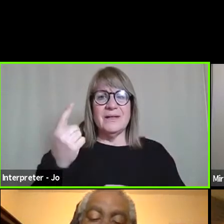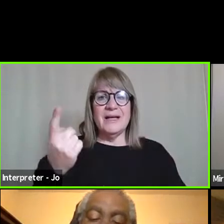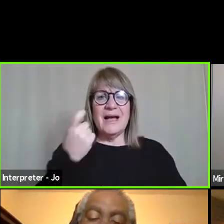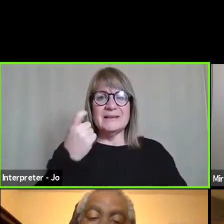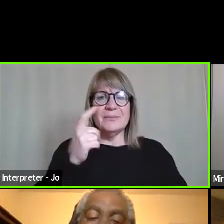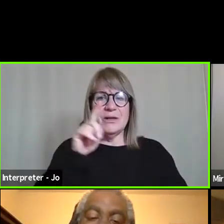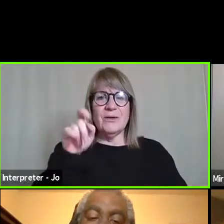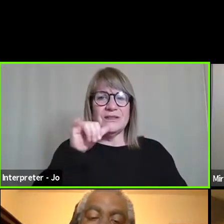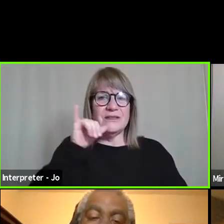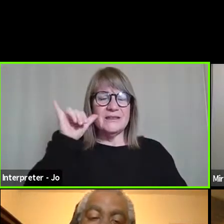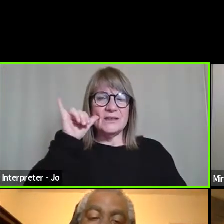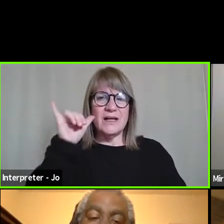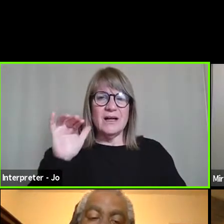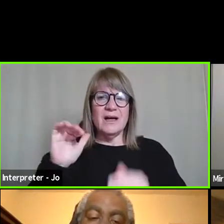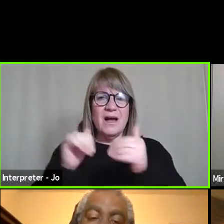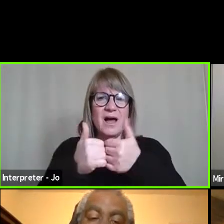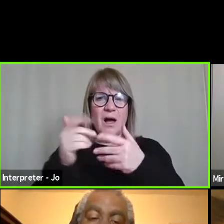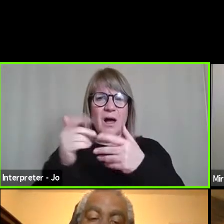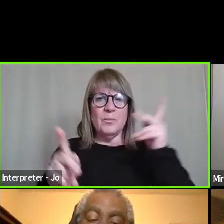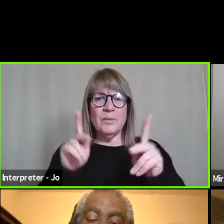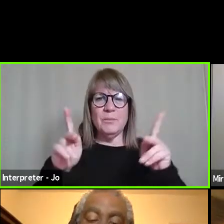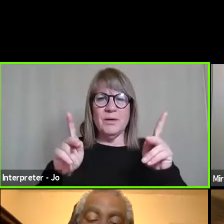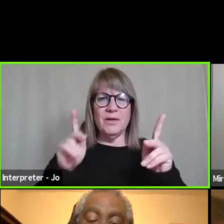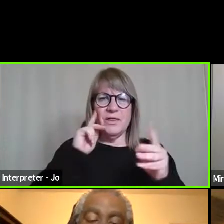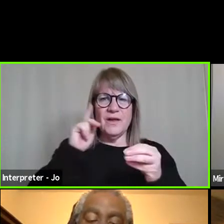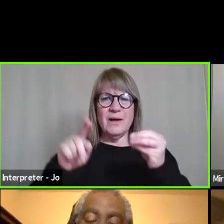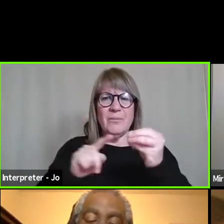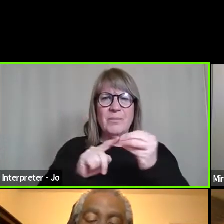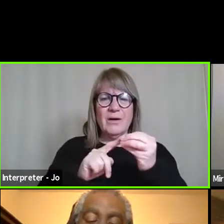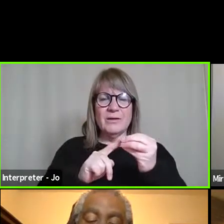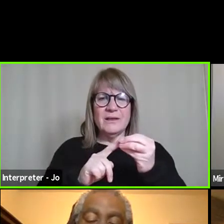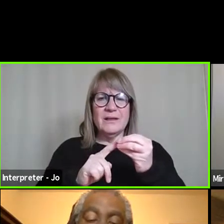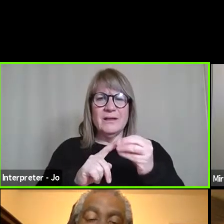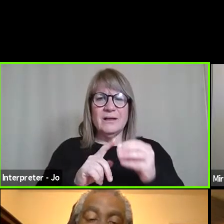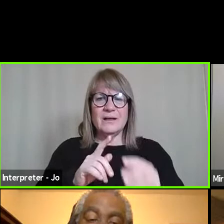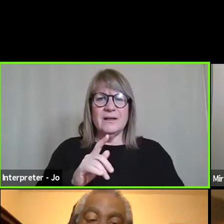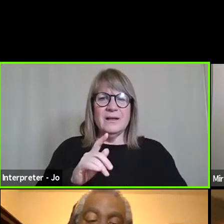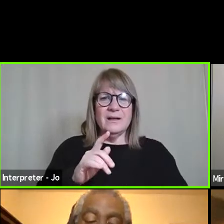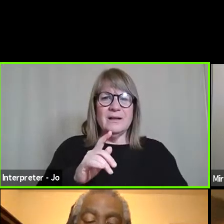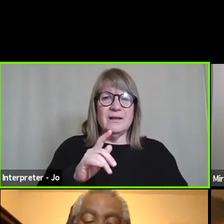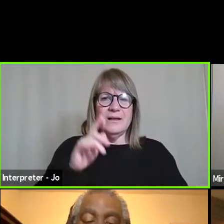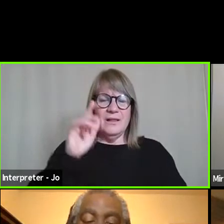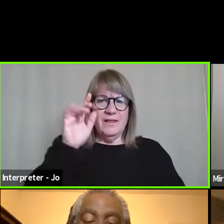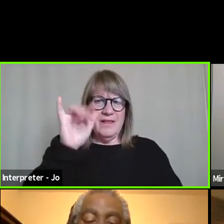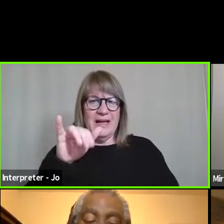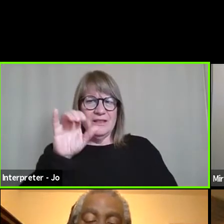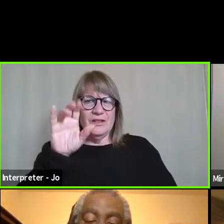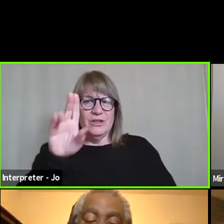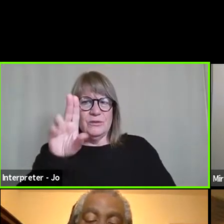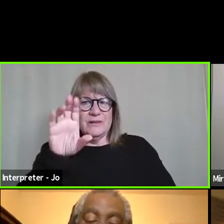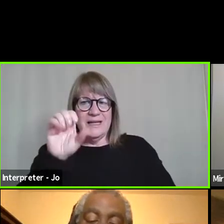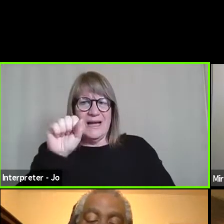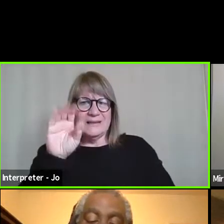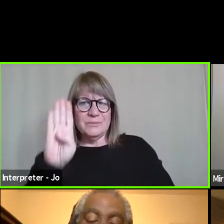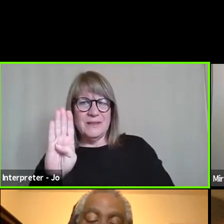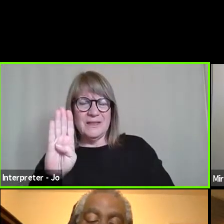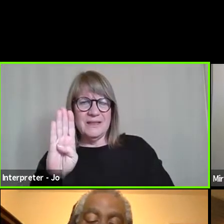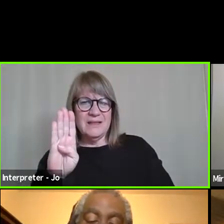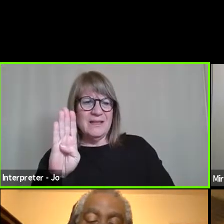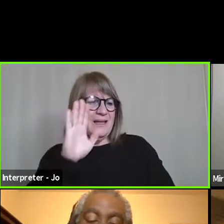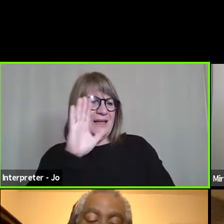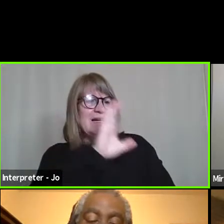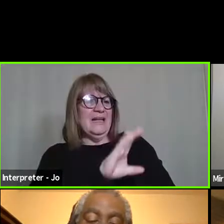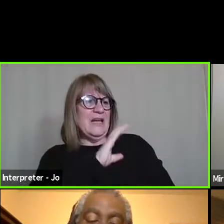like how are you gonna how are people thinking about you know your character at ucsb it's like well we haven't and how do i do that how do